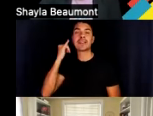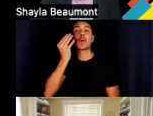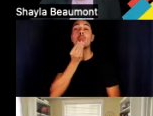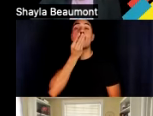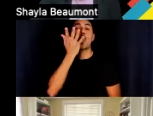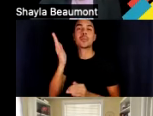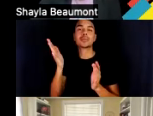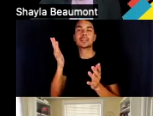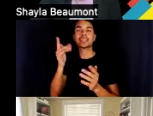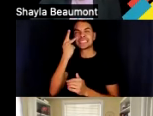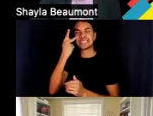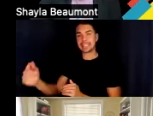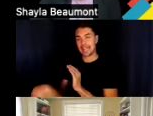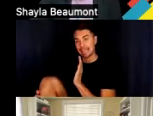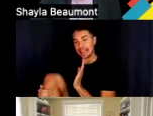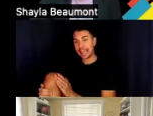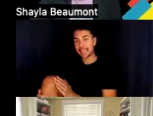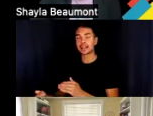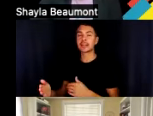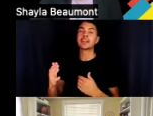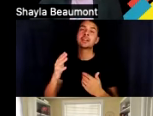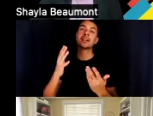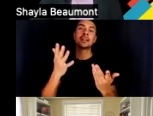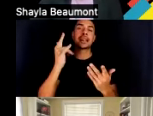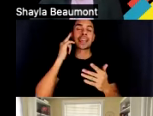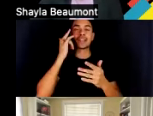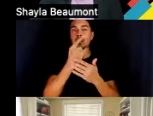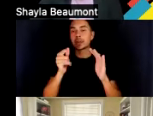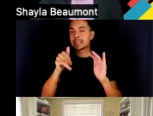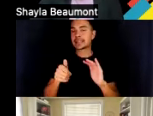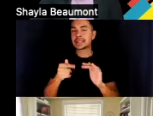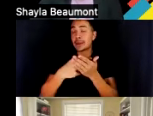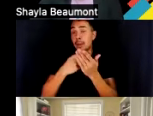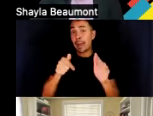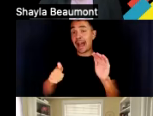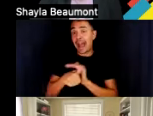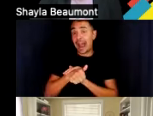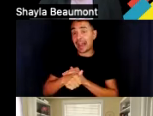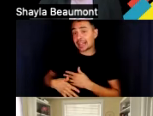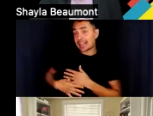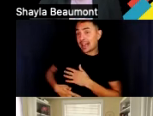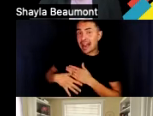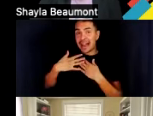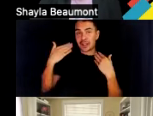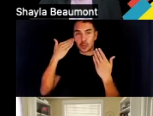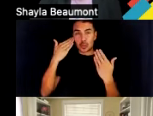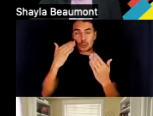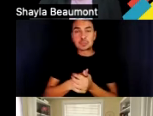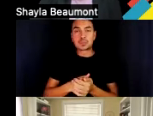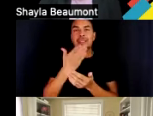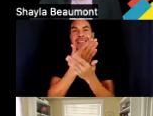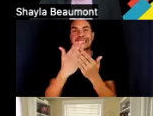legs, often in places where someone could hide them if they wanted, but not always, right? And so again, just things to be